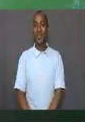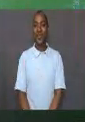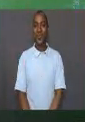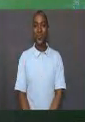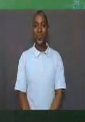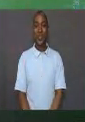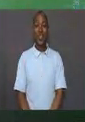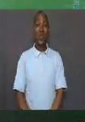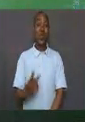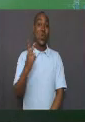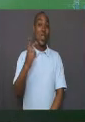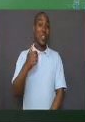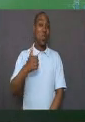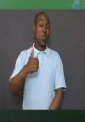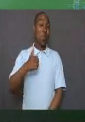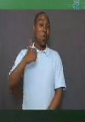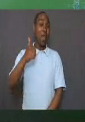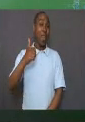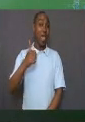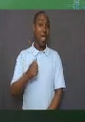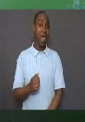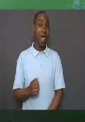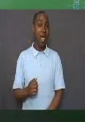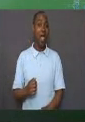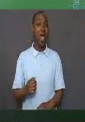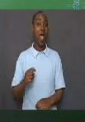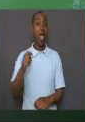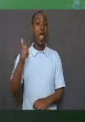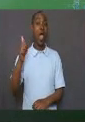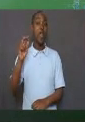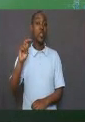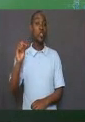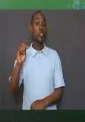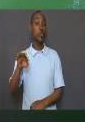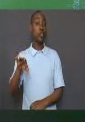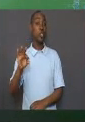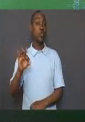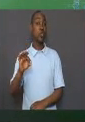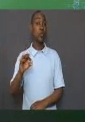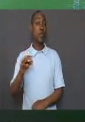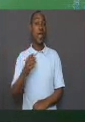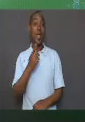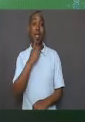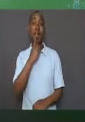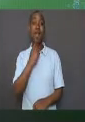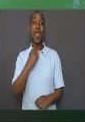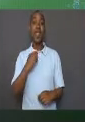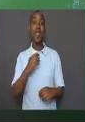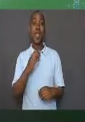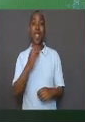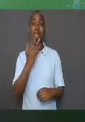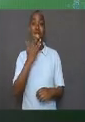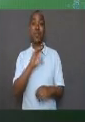Two possible antigens can be found on the red blood cells,